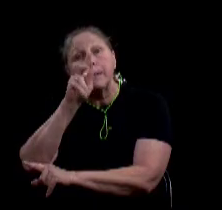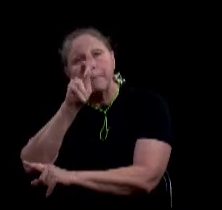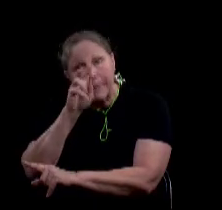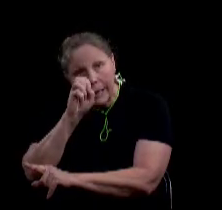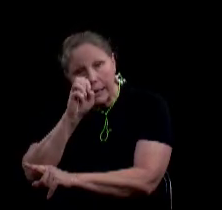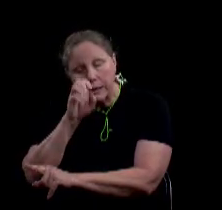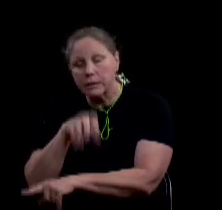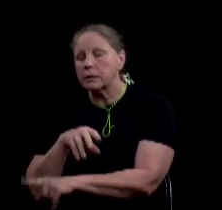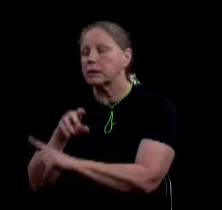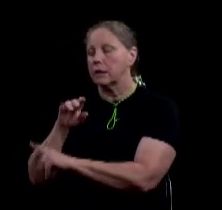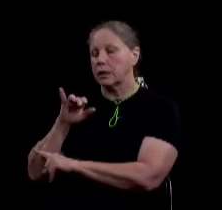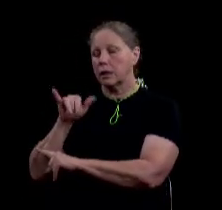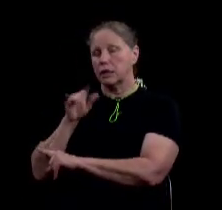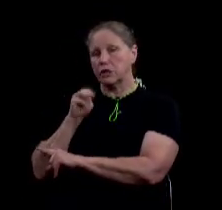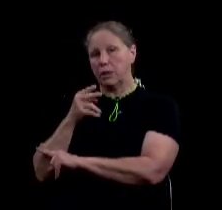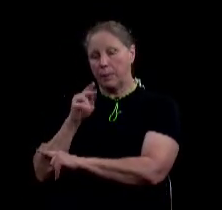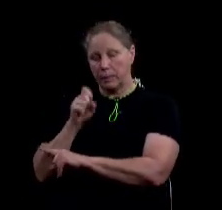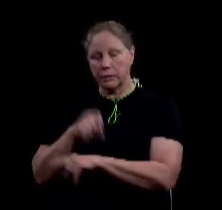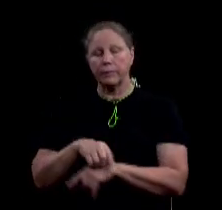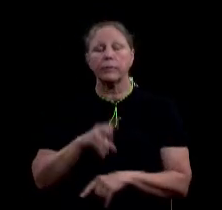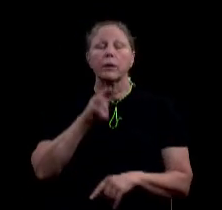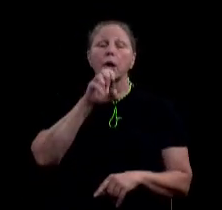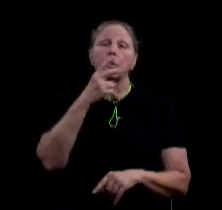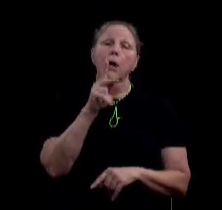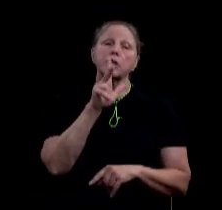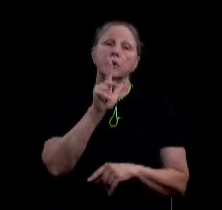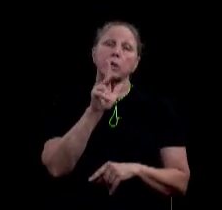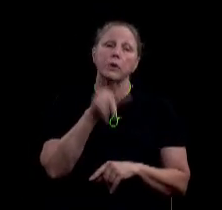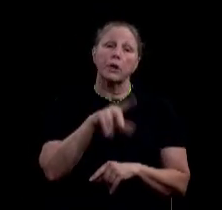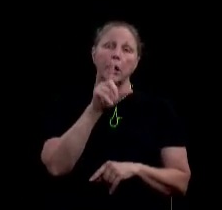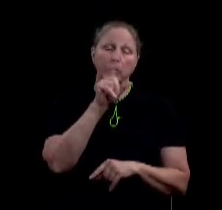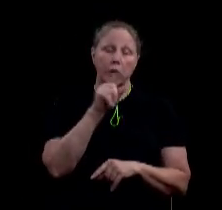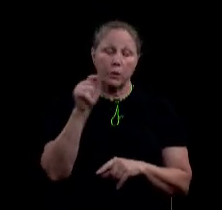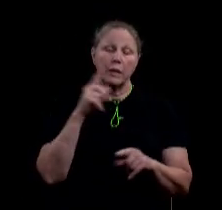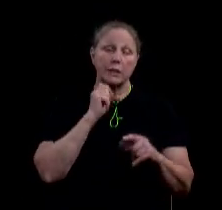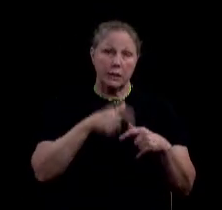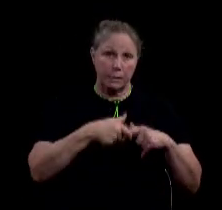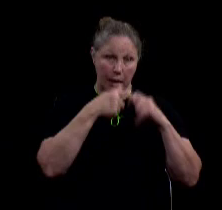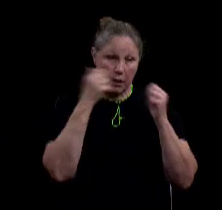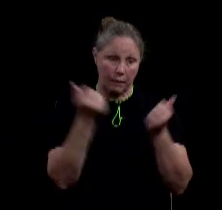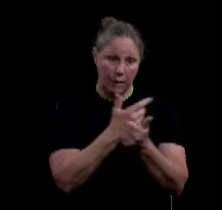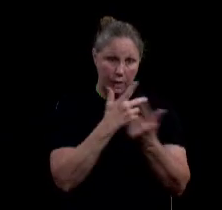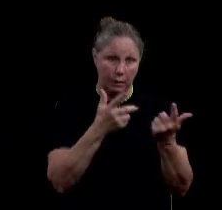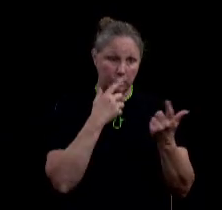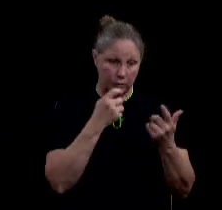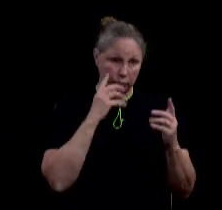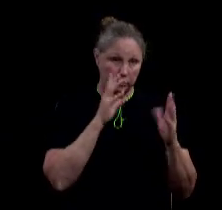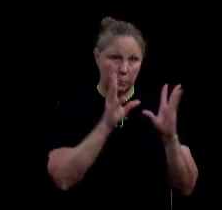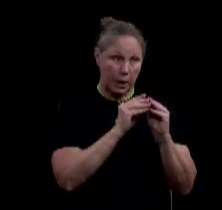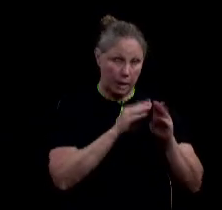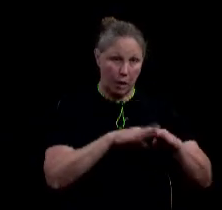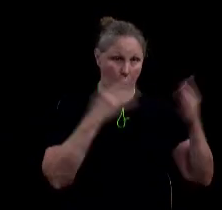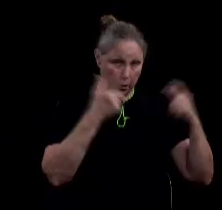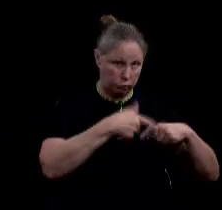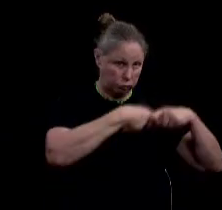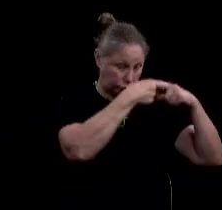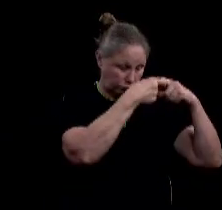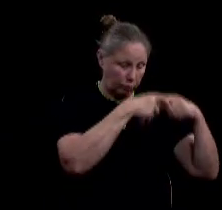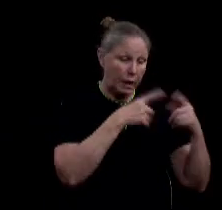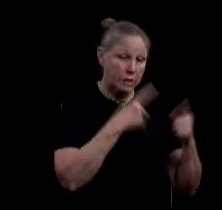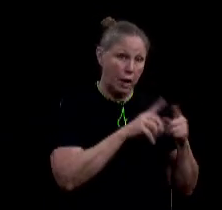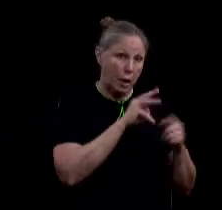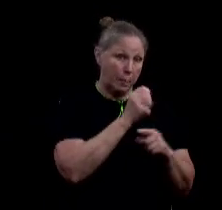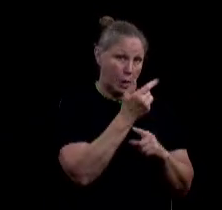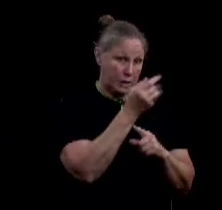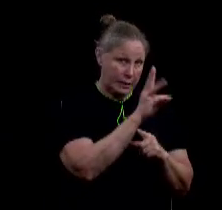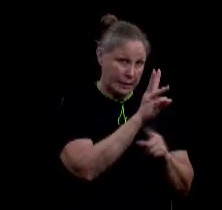various provisions of the Open Meetings Act pursuant to his state of disaster authority. The change was effective March 16, 2020 until further notice or